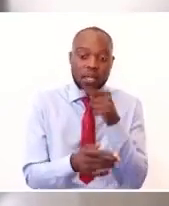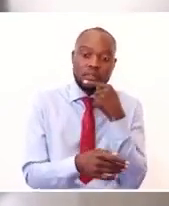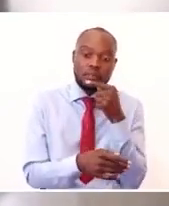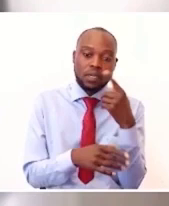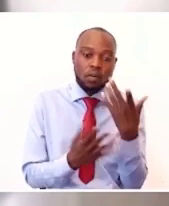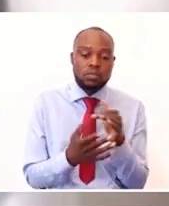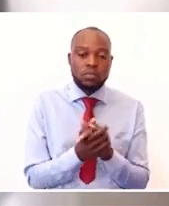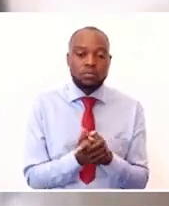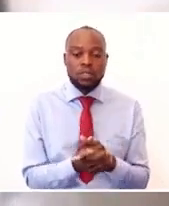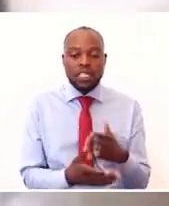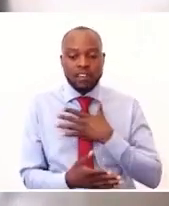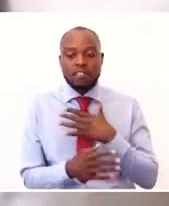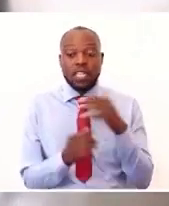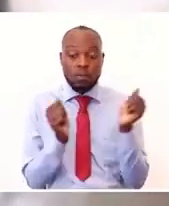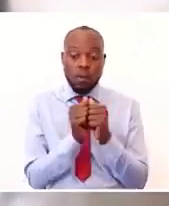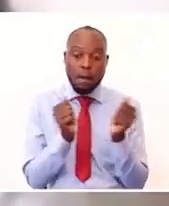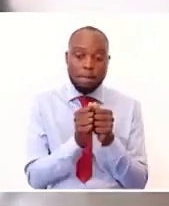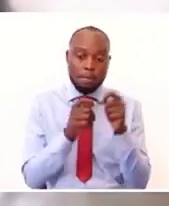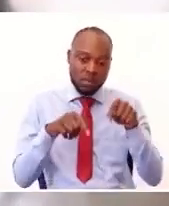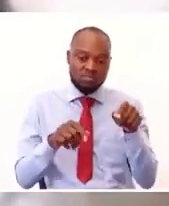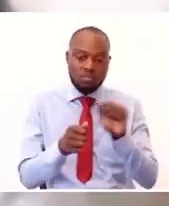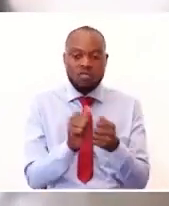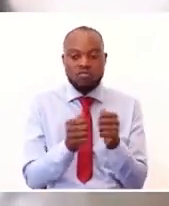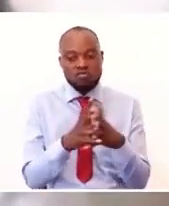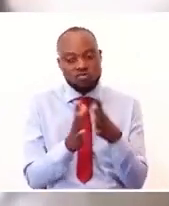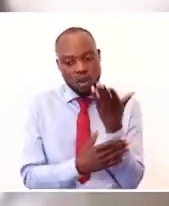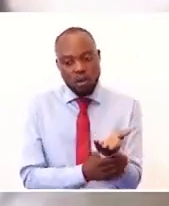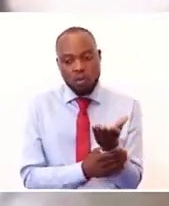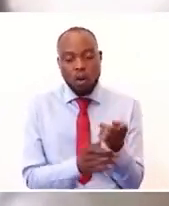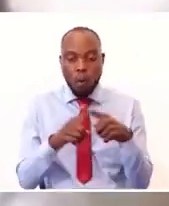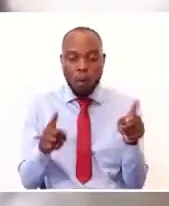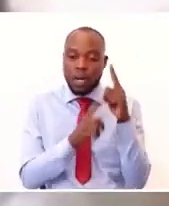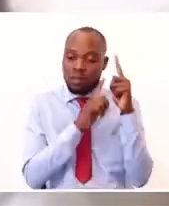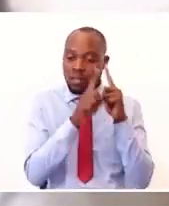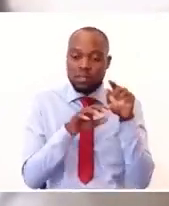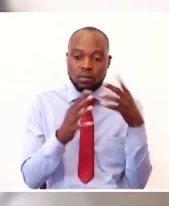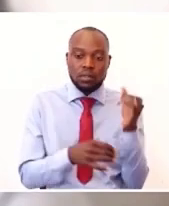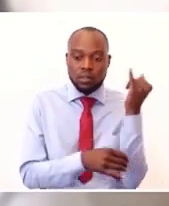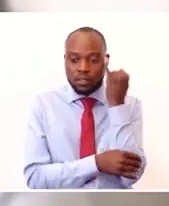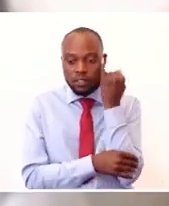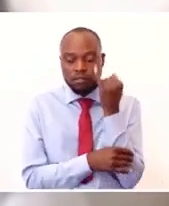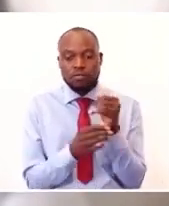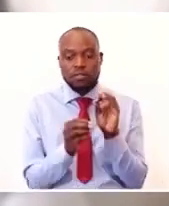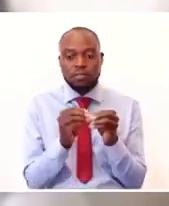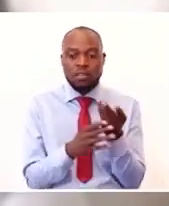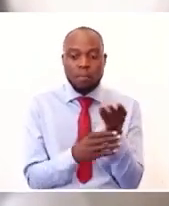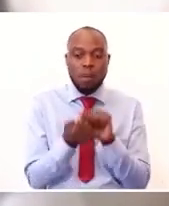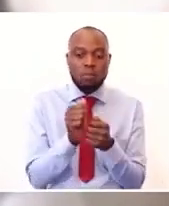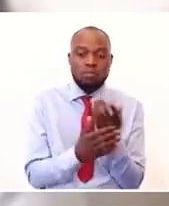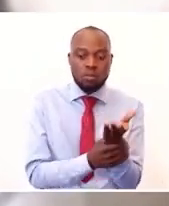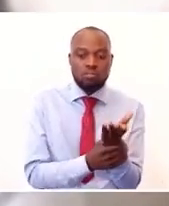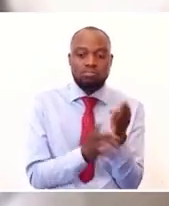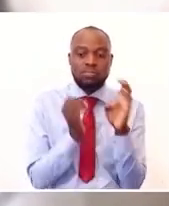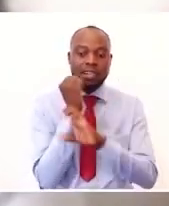fact that we are so many of us in the same problems, but I think that even if we're in the same problems, each